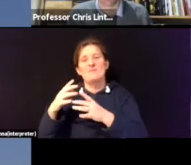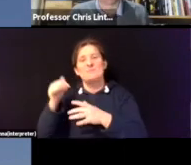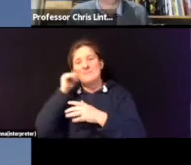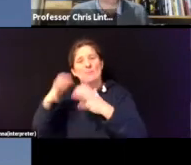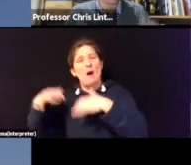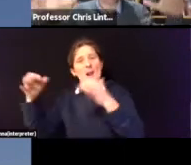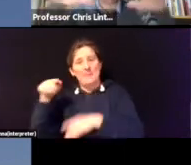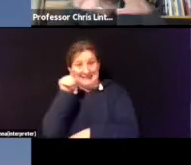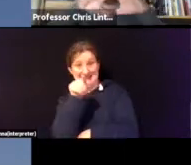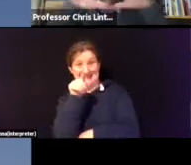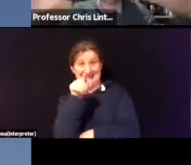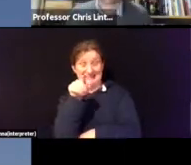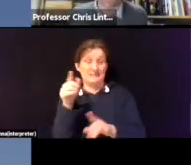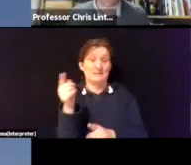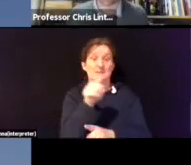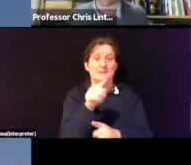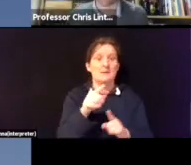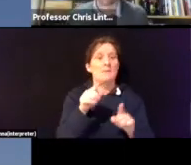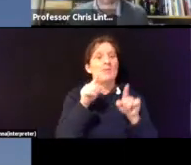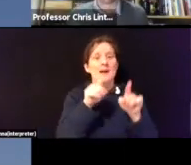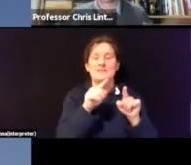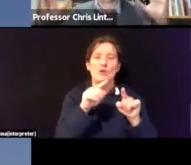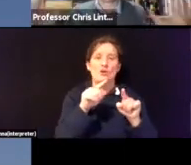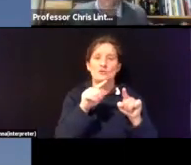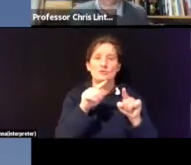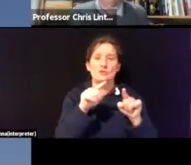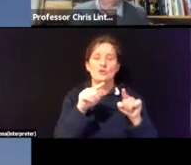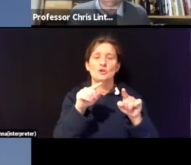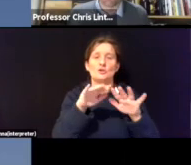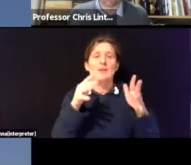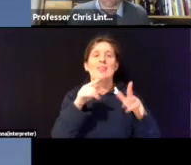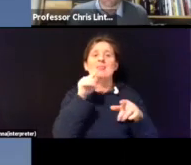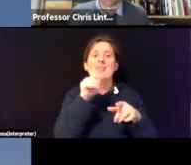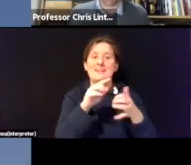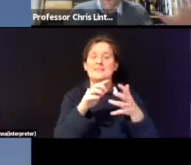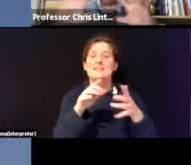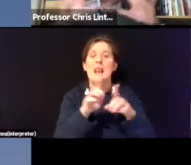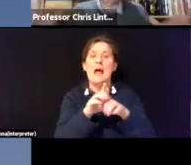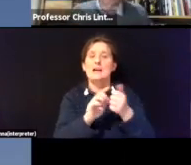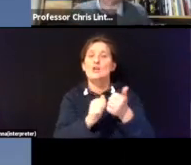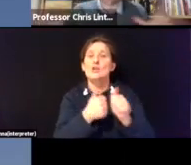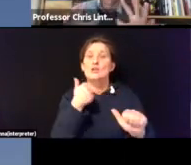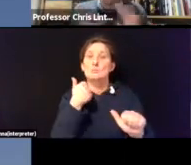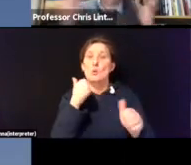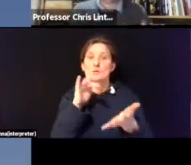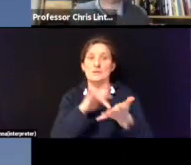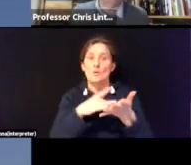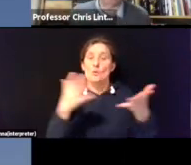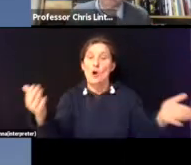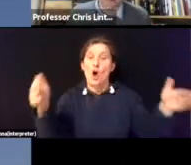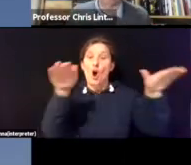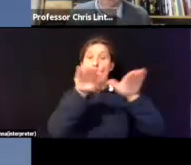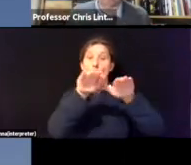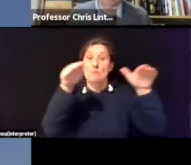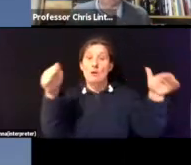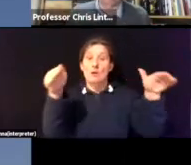thing was the realization that that's not an observatory dome. That's a sports stadium with an opening and closing roof that happens